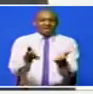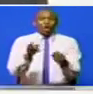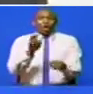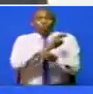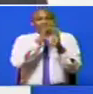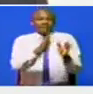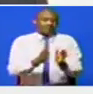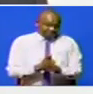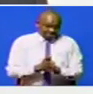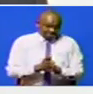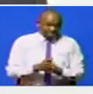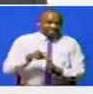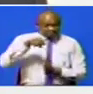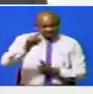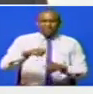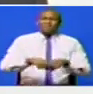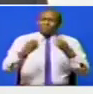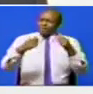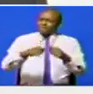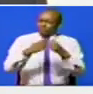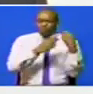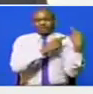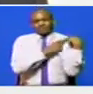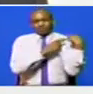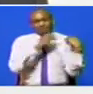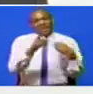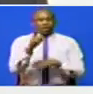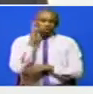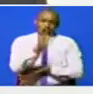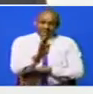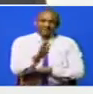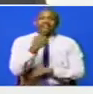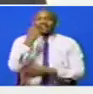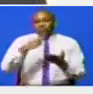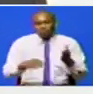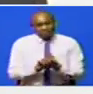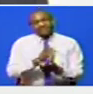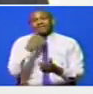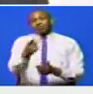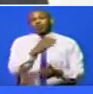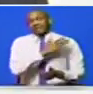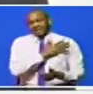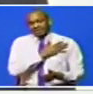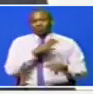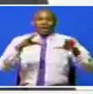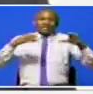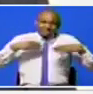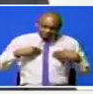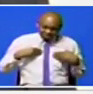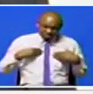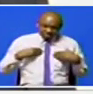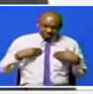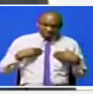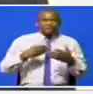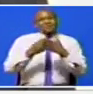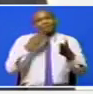observers grossly violated their mandate and started calling upon NASA to concede even